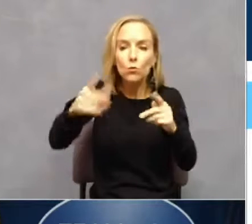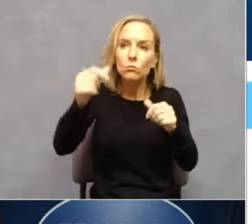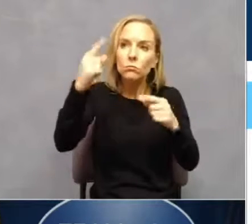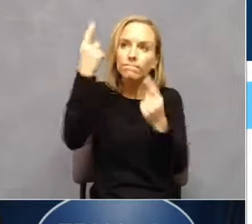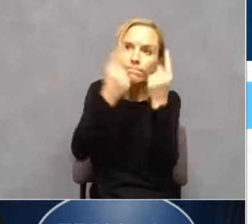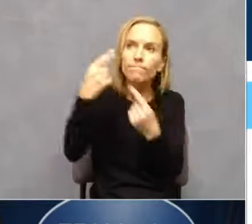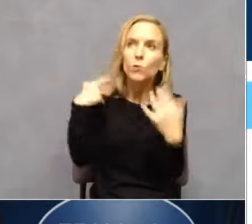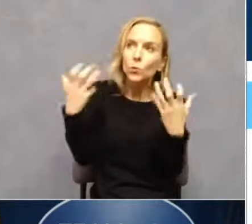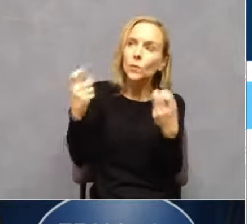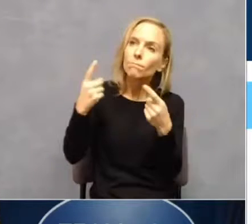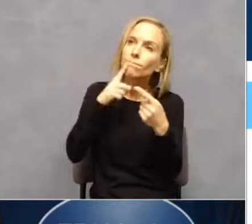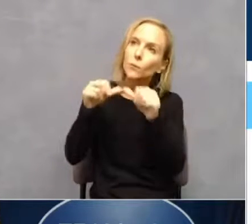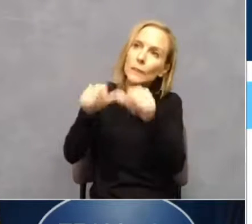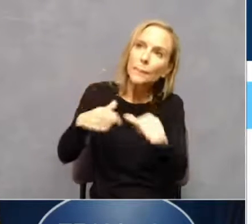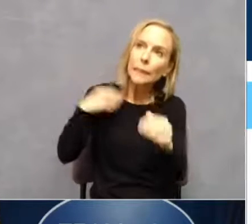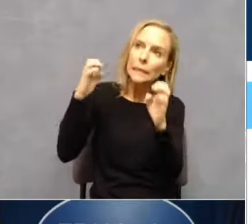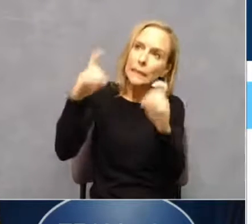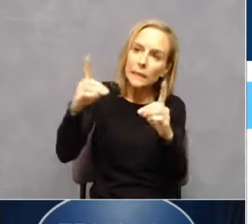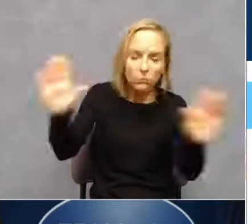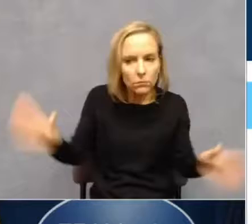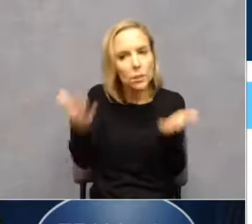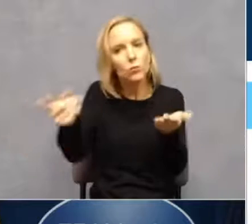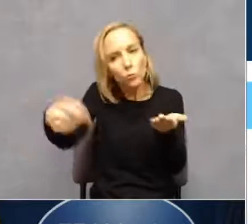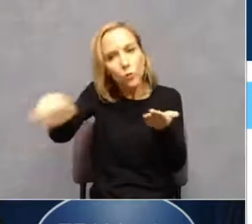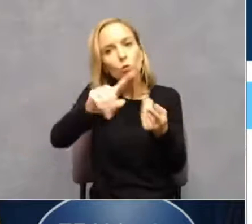education by completing the GED to visit